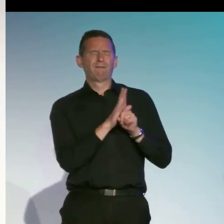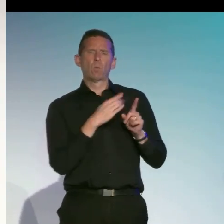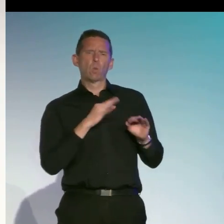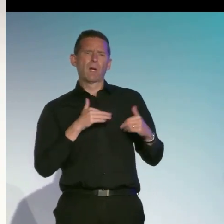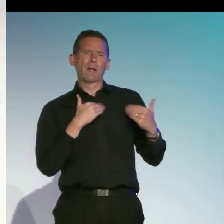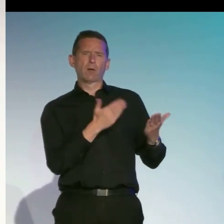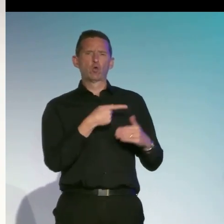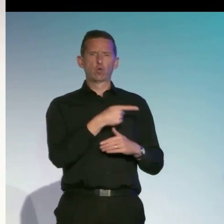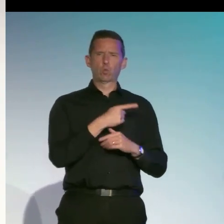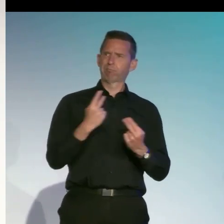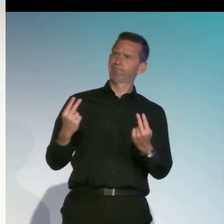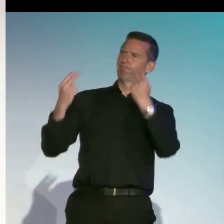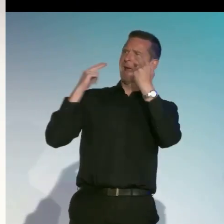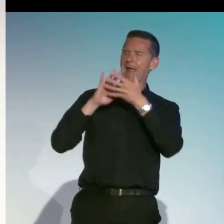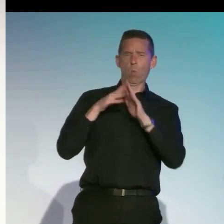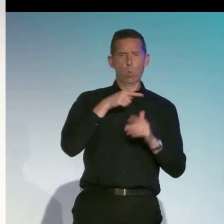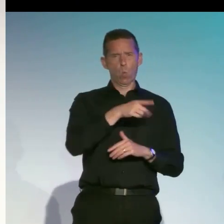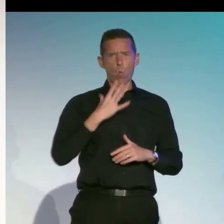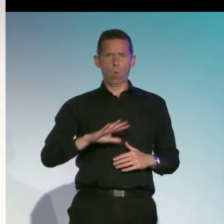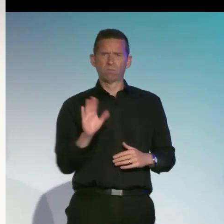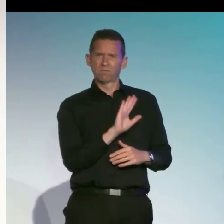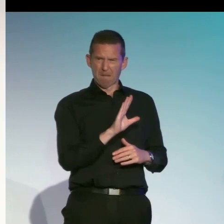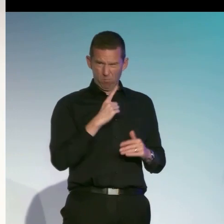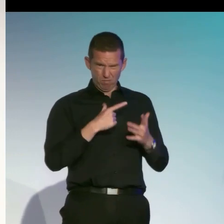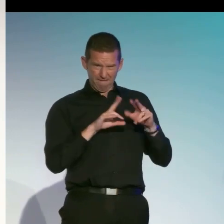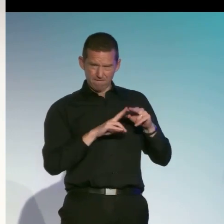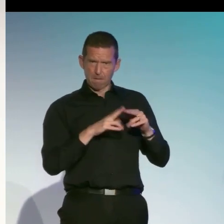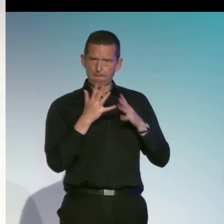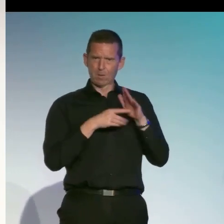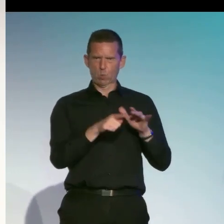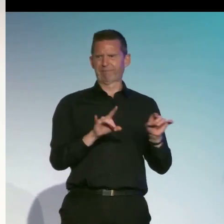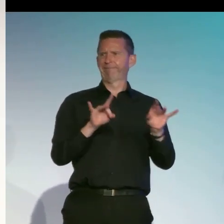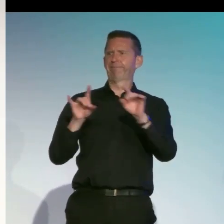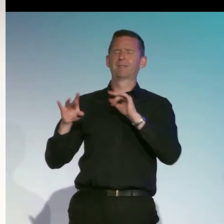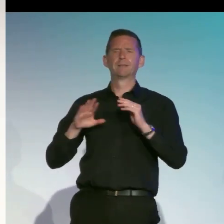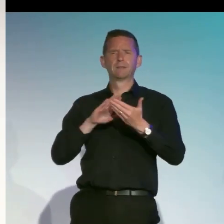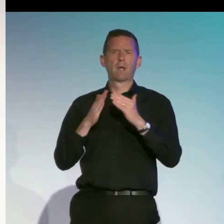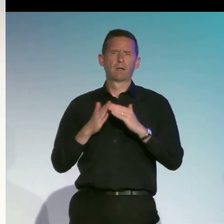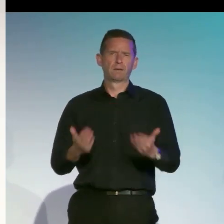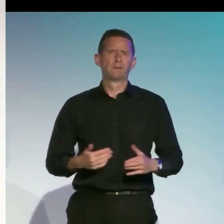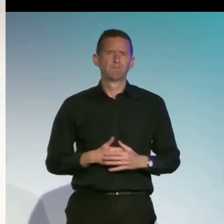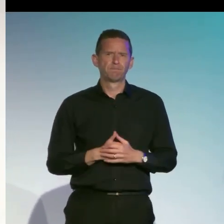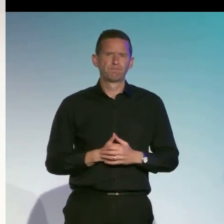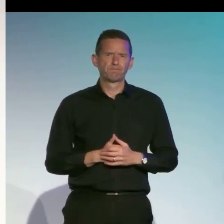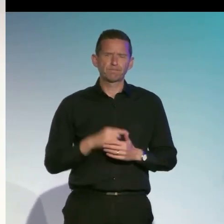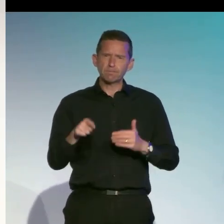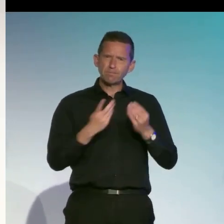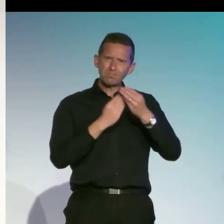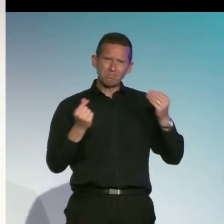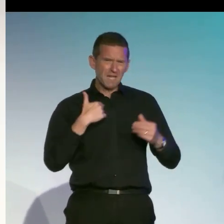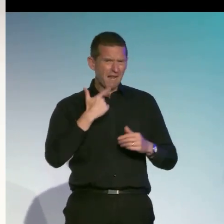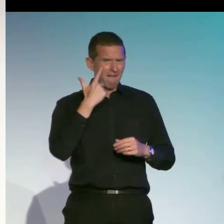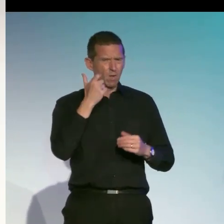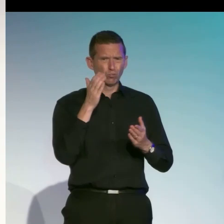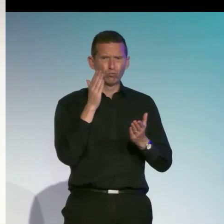visibility on your own terms, because to do that would be to corrupt society, And that's something that I find